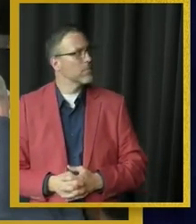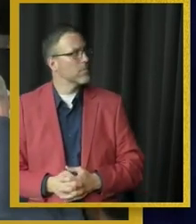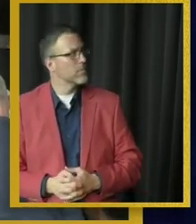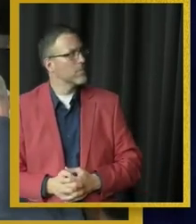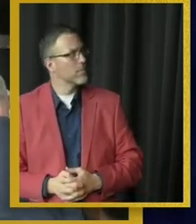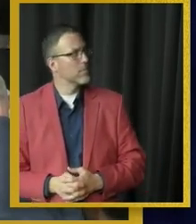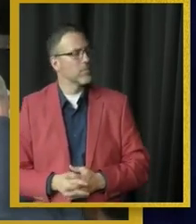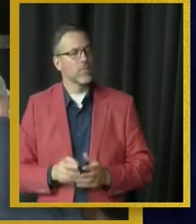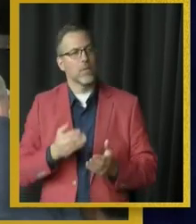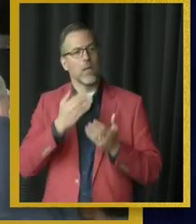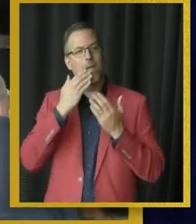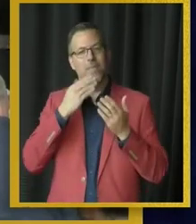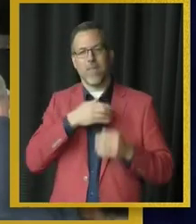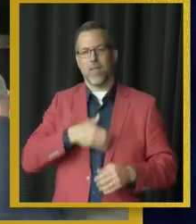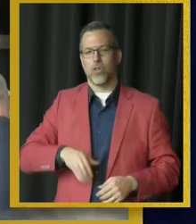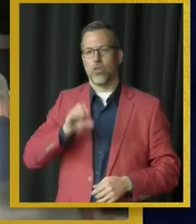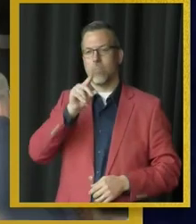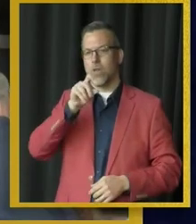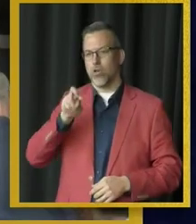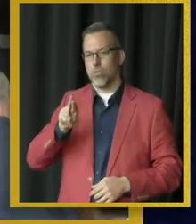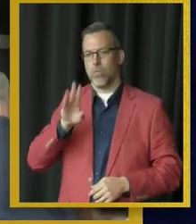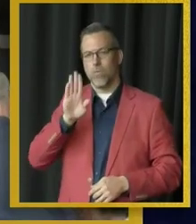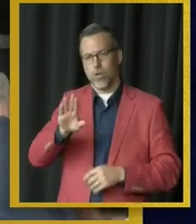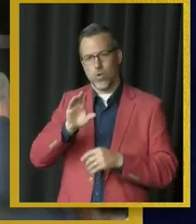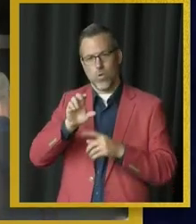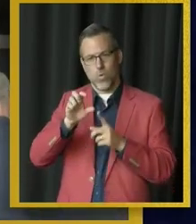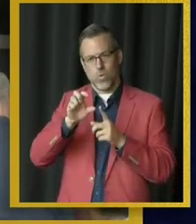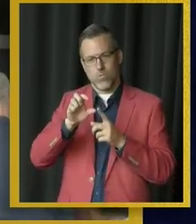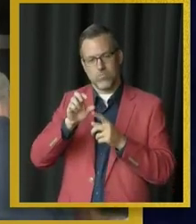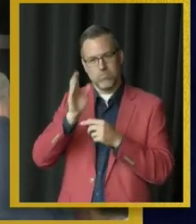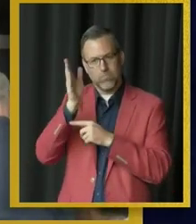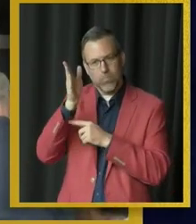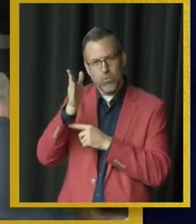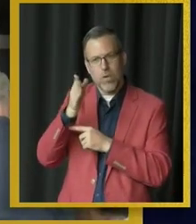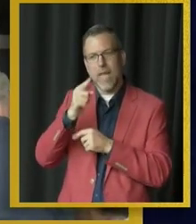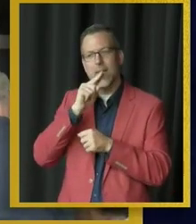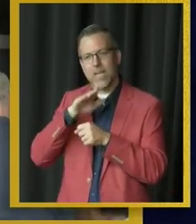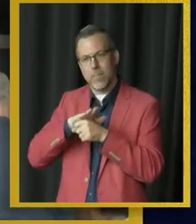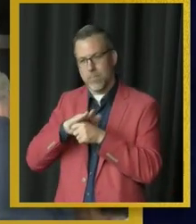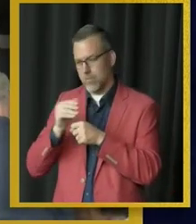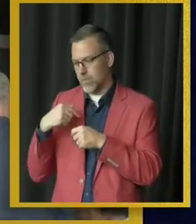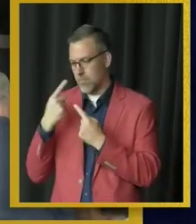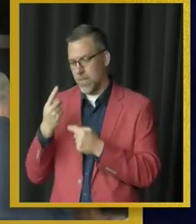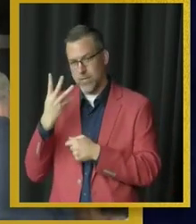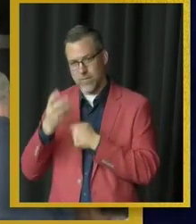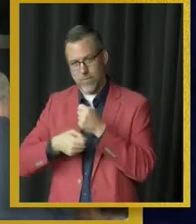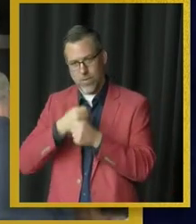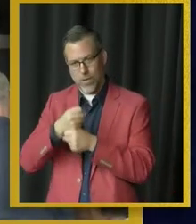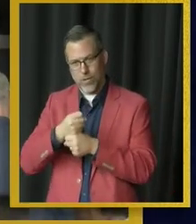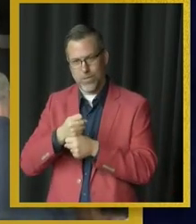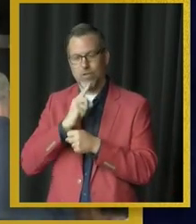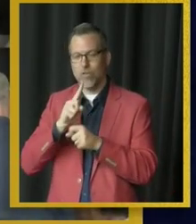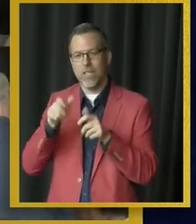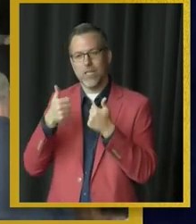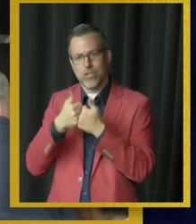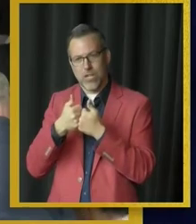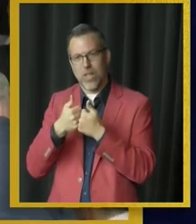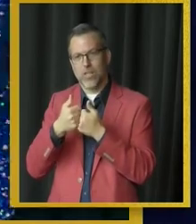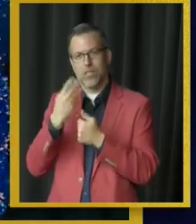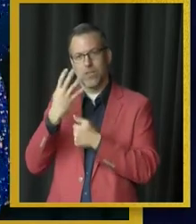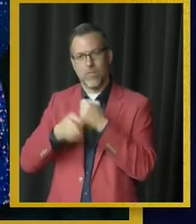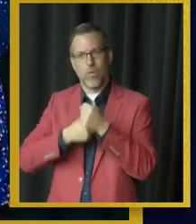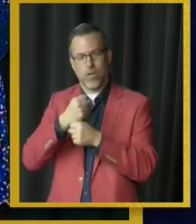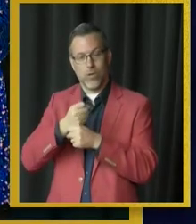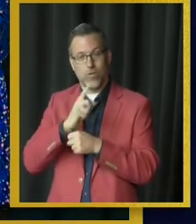Thank you, Mayor Cooper, for your words and for your commitment to serving our city over these last 4 years. They were incredibly challenging 4 years, for